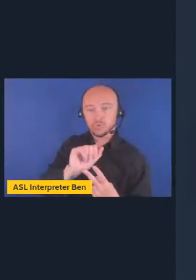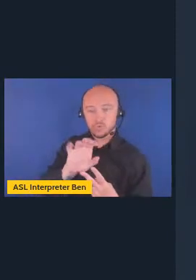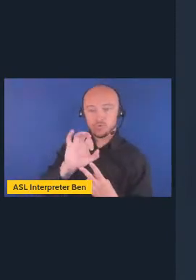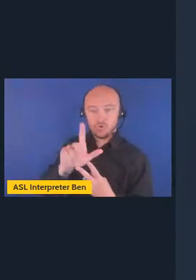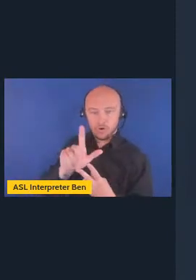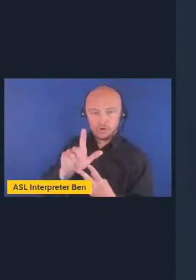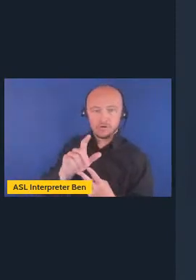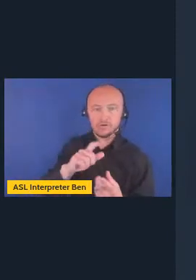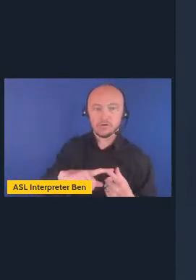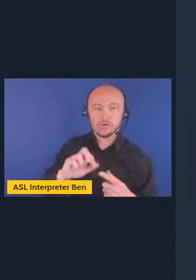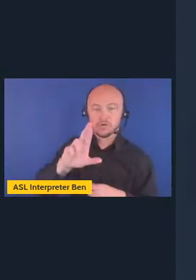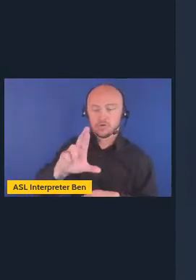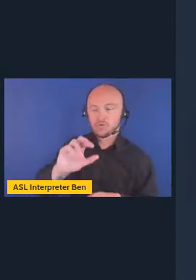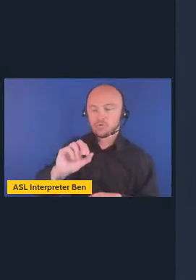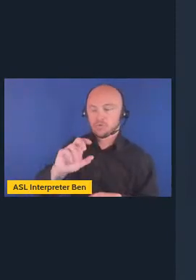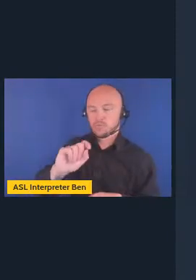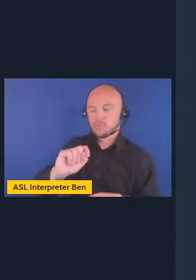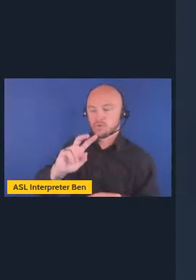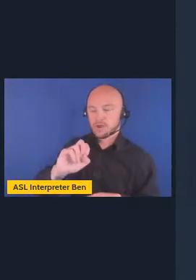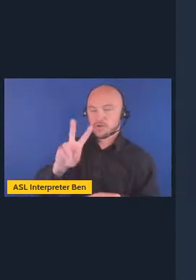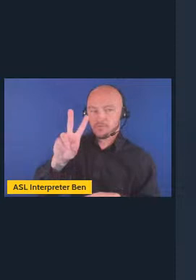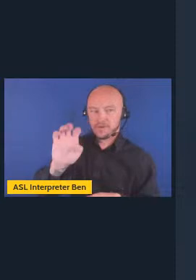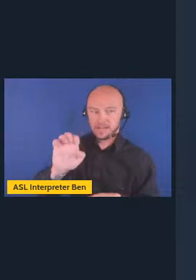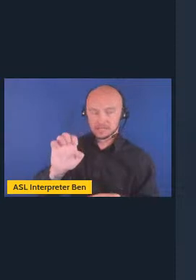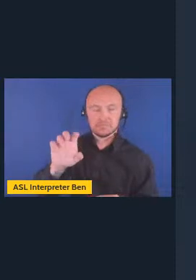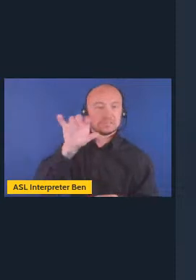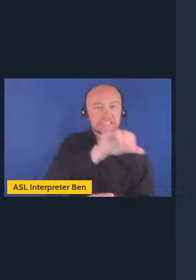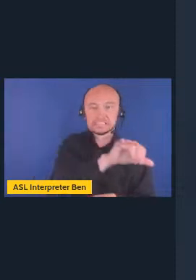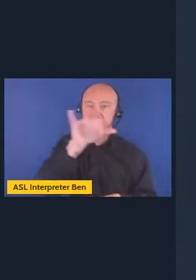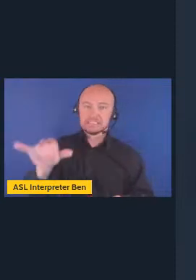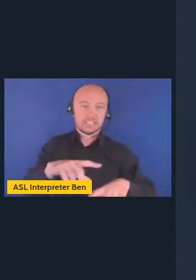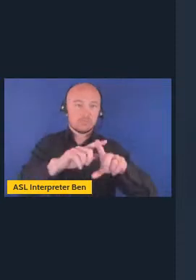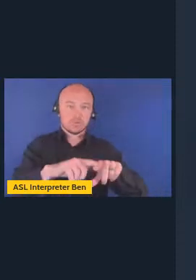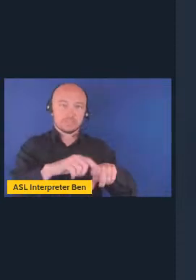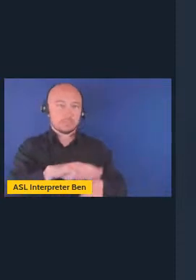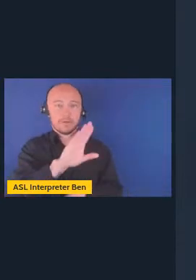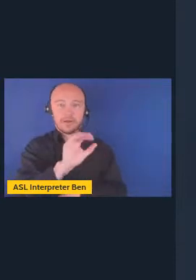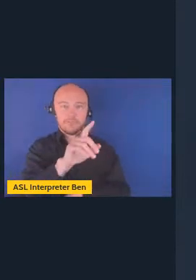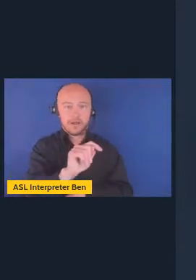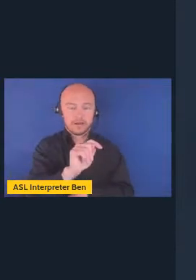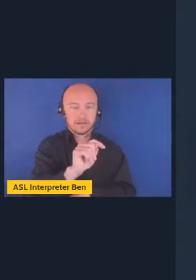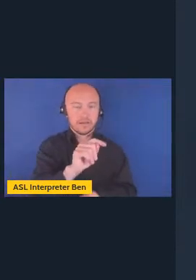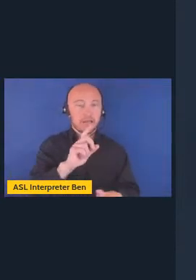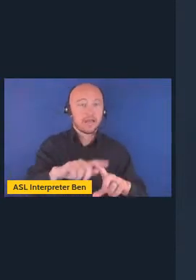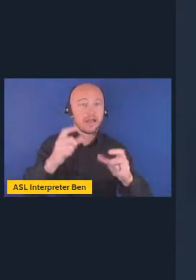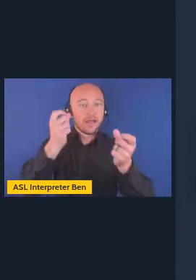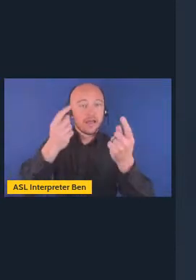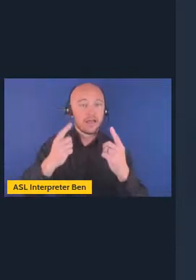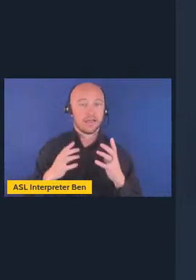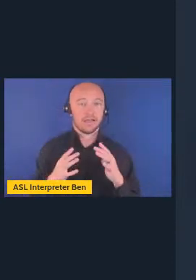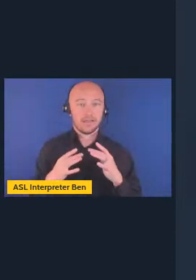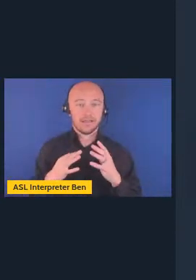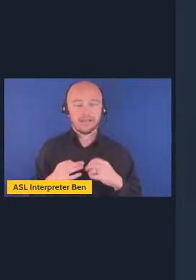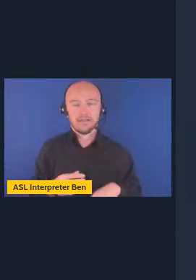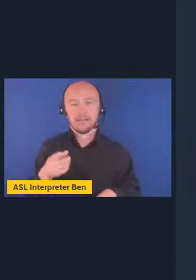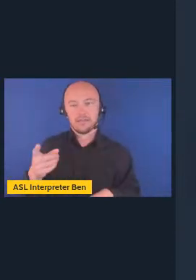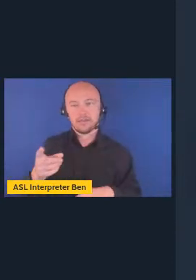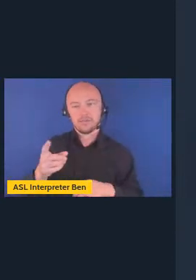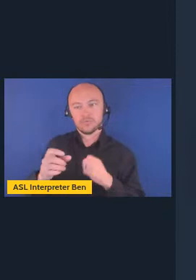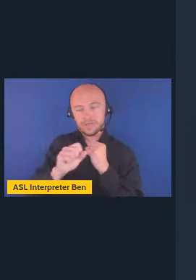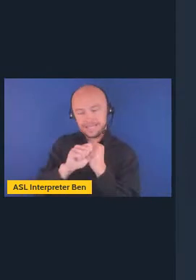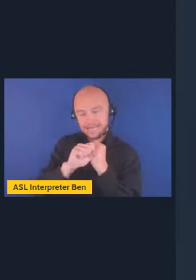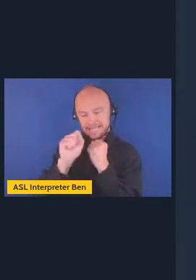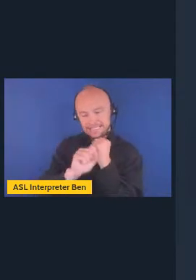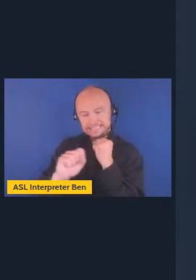Renovate. Renovate has similar features like Dependabot. But one of the cool things about it is the support for extendable